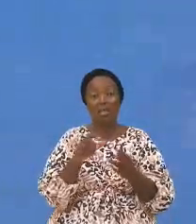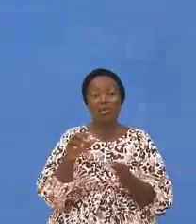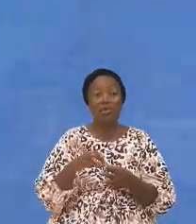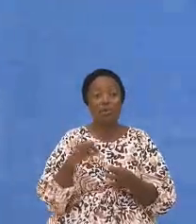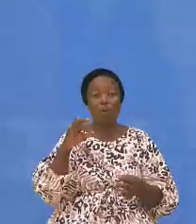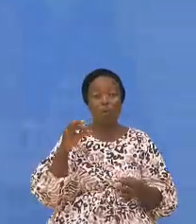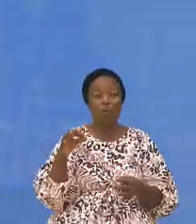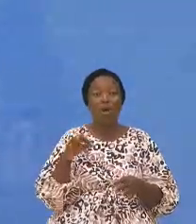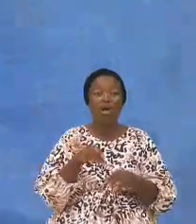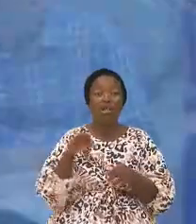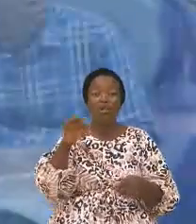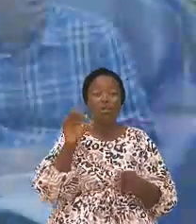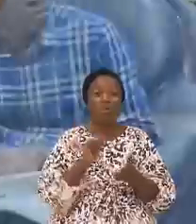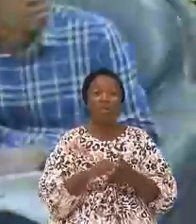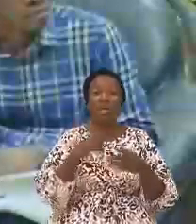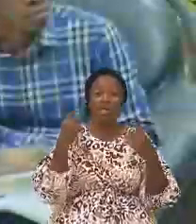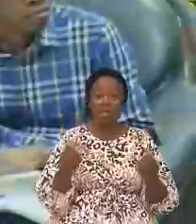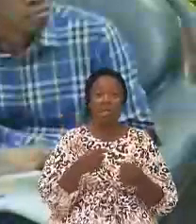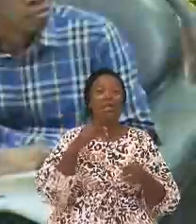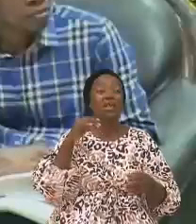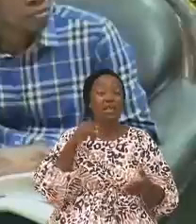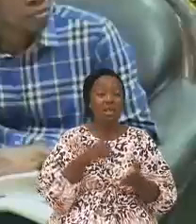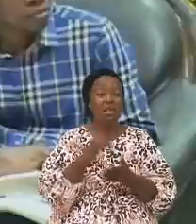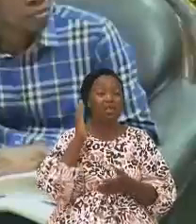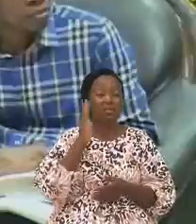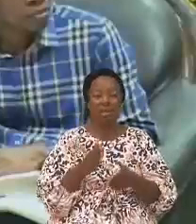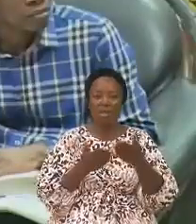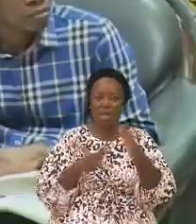himself has said, the soul that